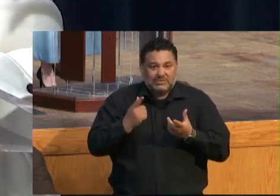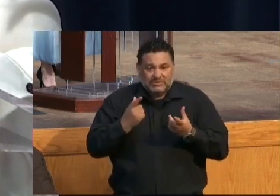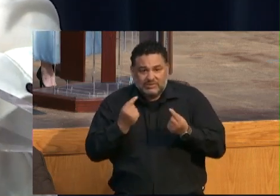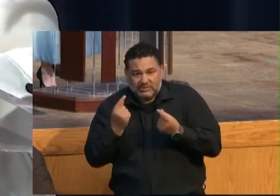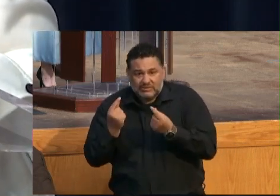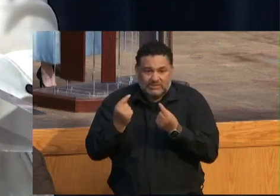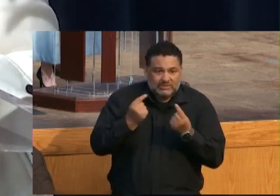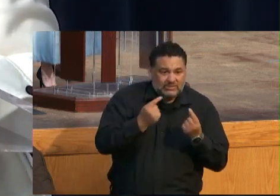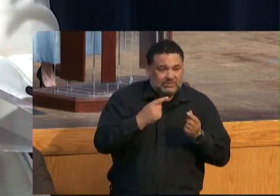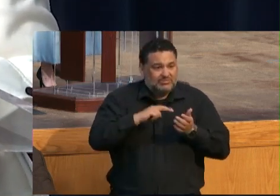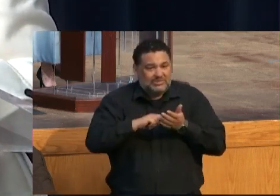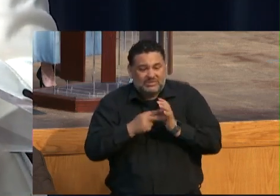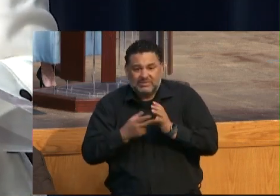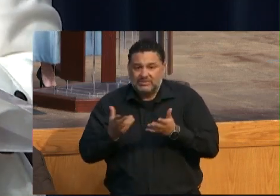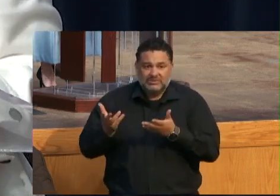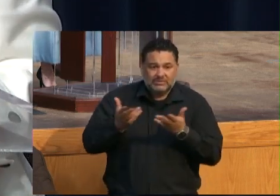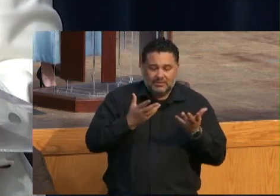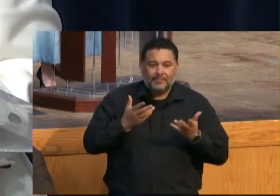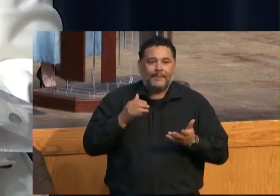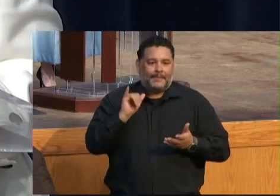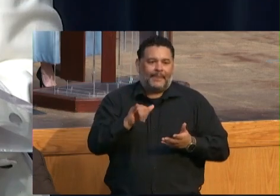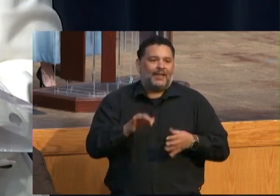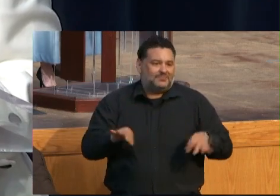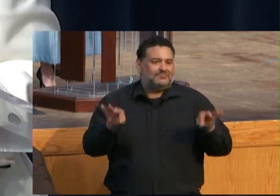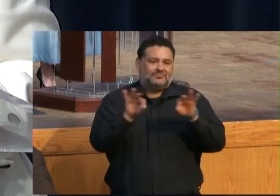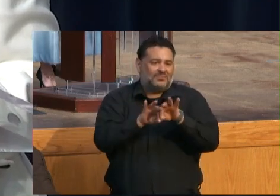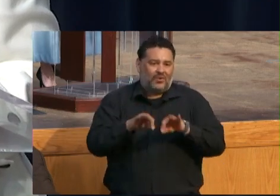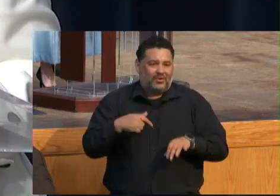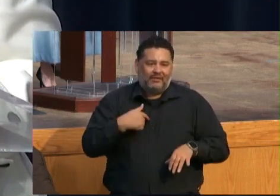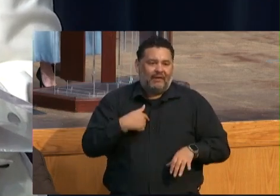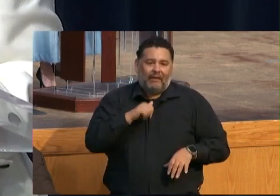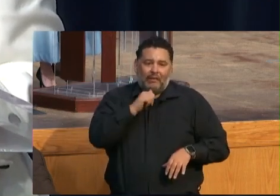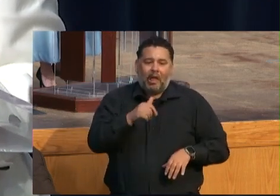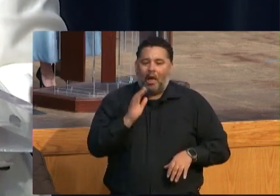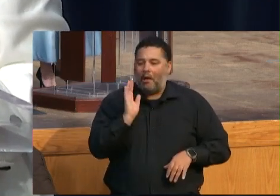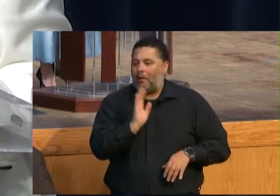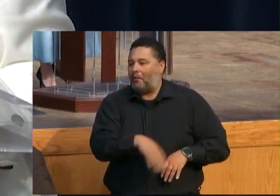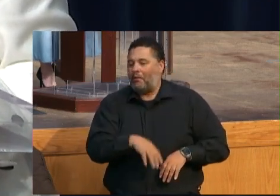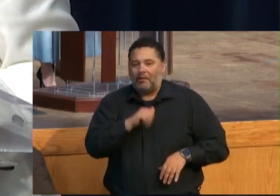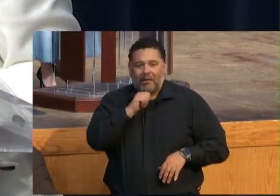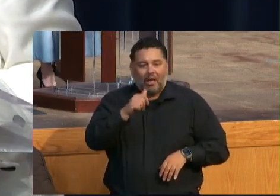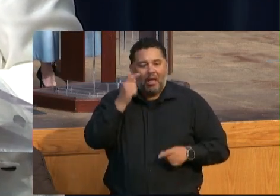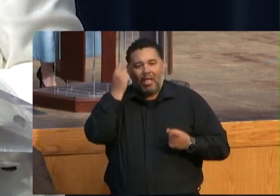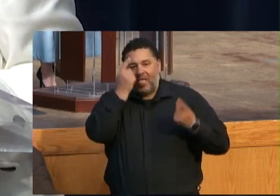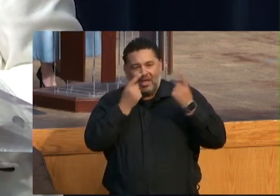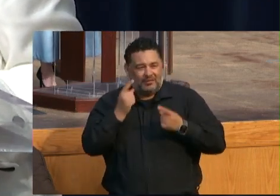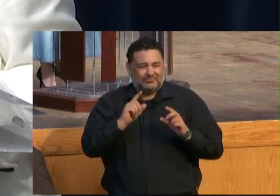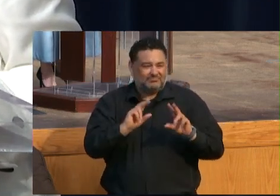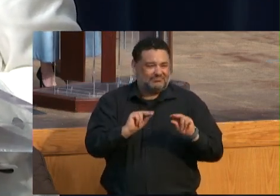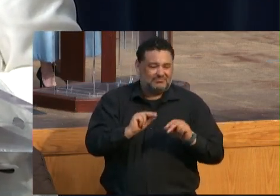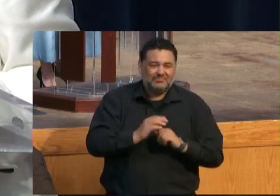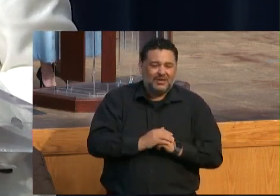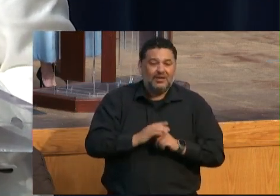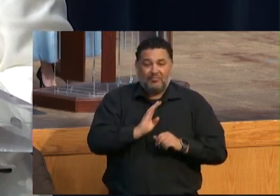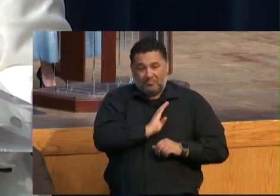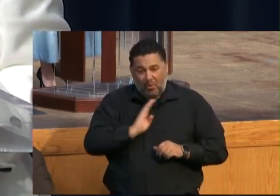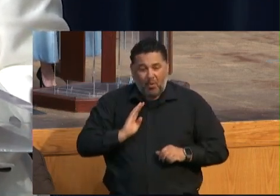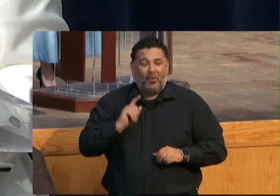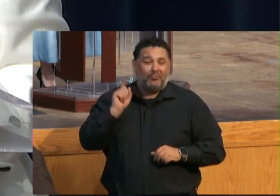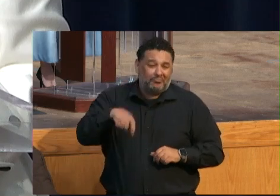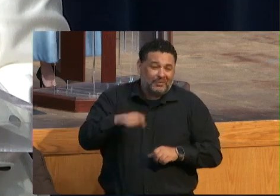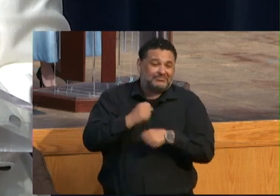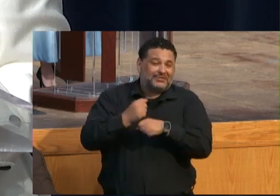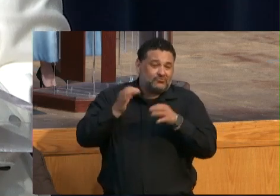That matters, and that is not lost on me. And the board does have to make decisions, and we need to respect